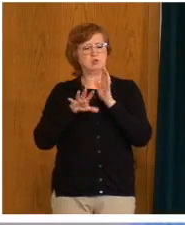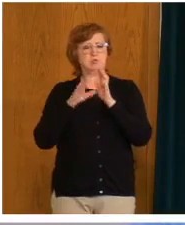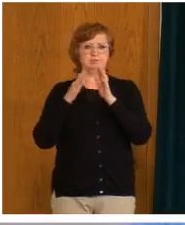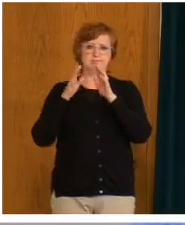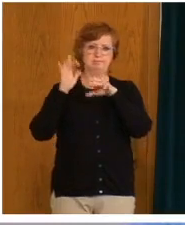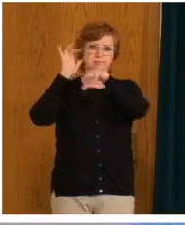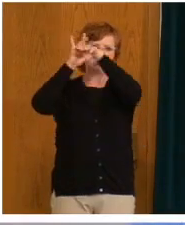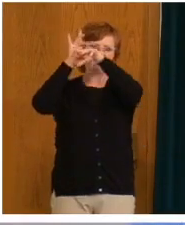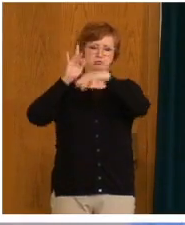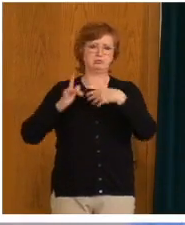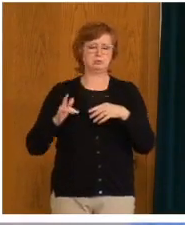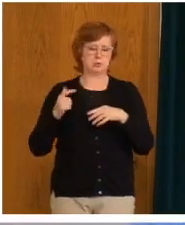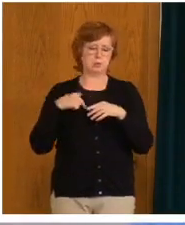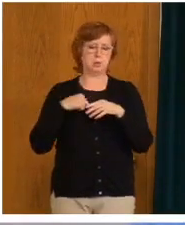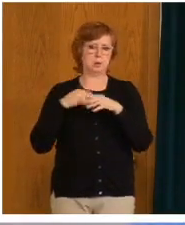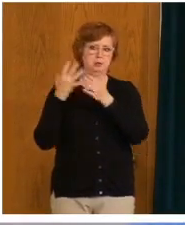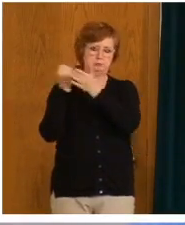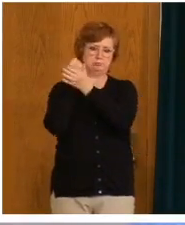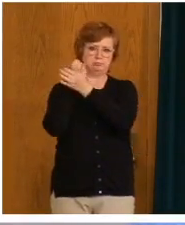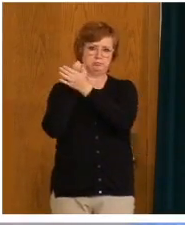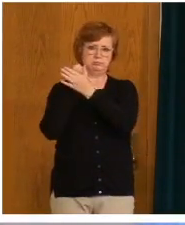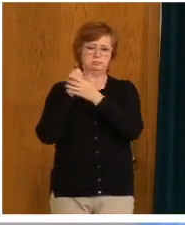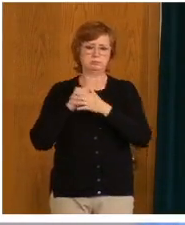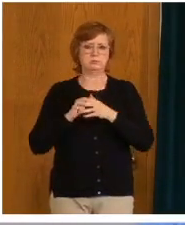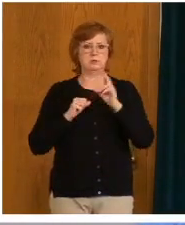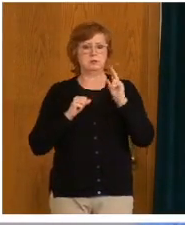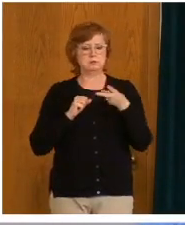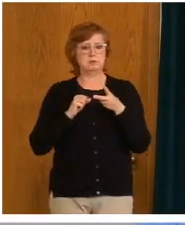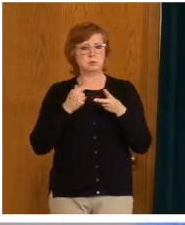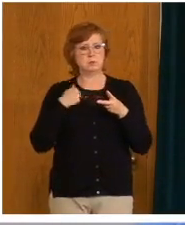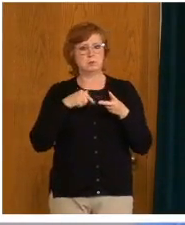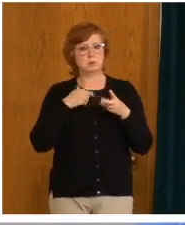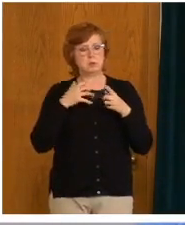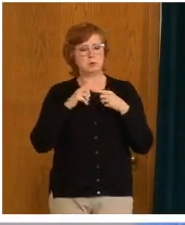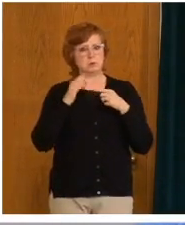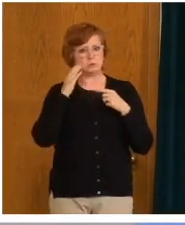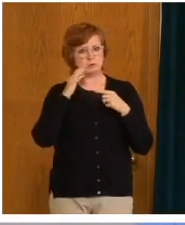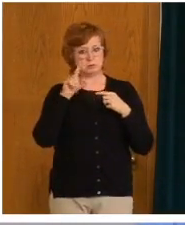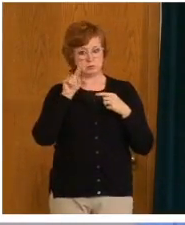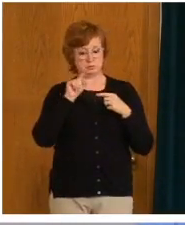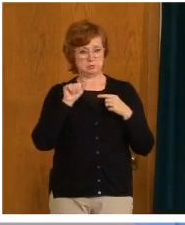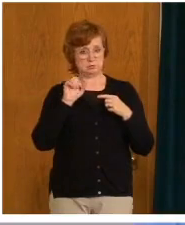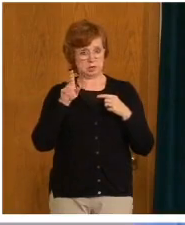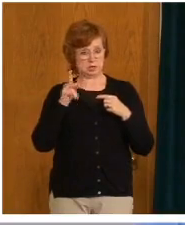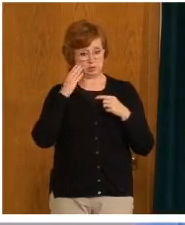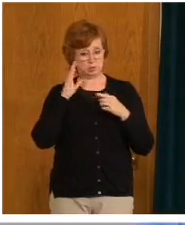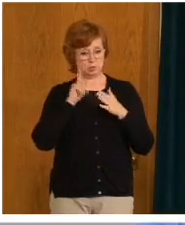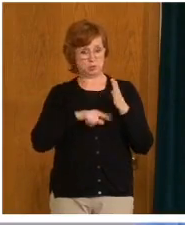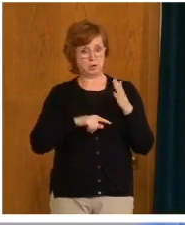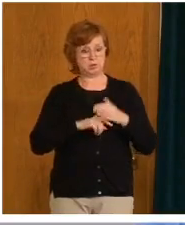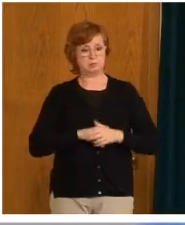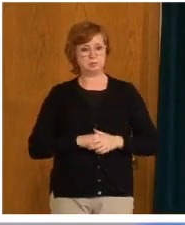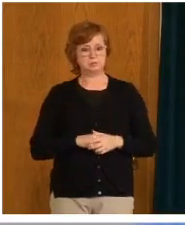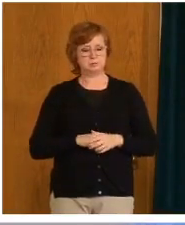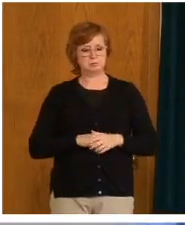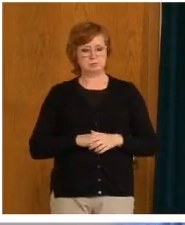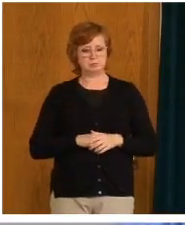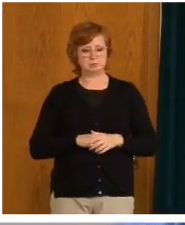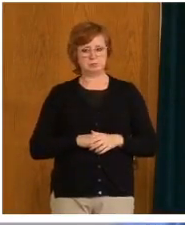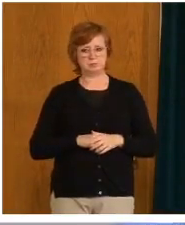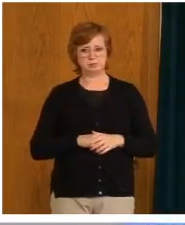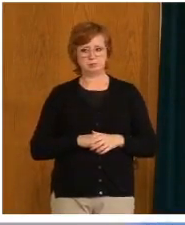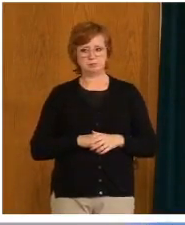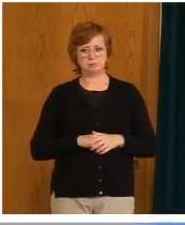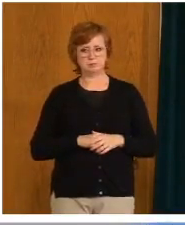what we hope to see moving forward, and I would say, Zach, we haven't fully implemented what I would say would be a